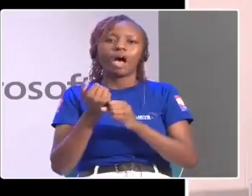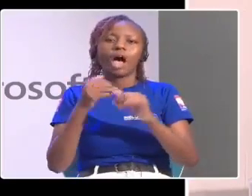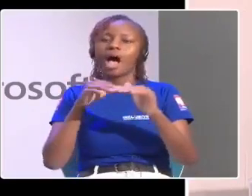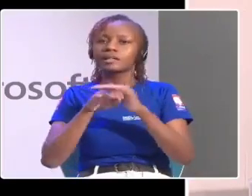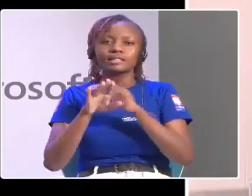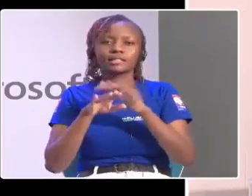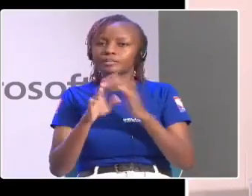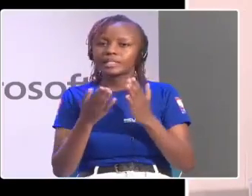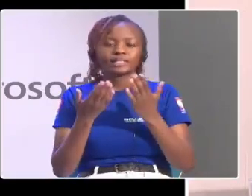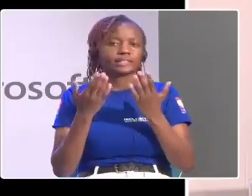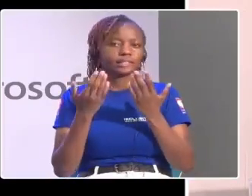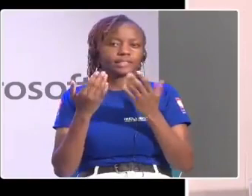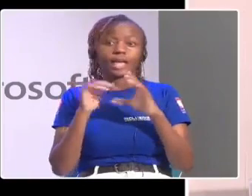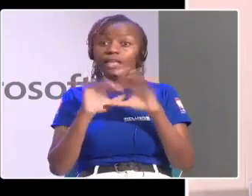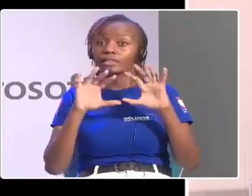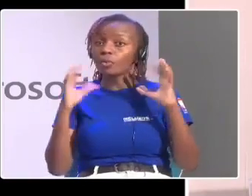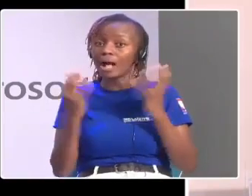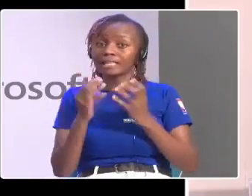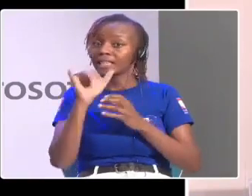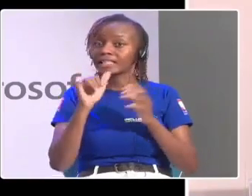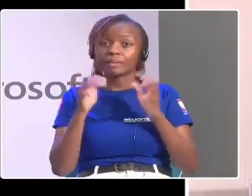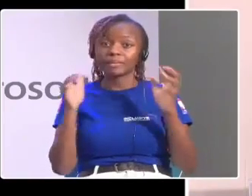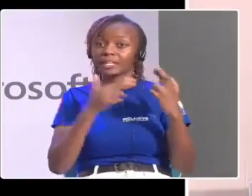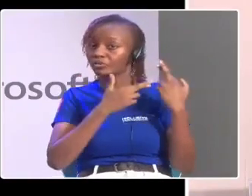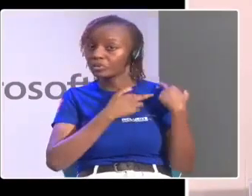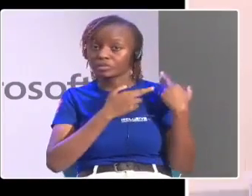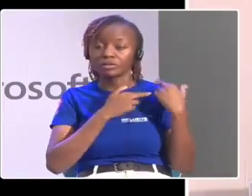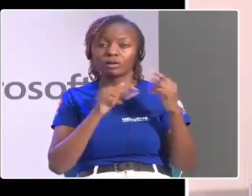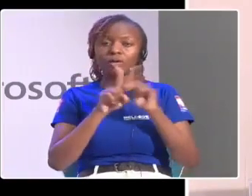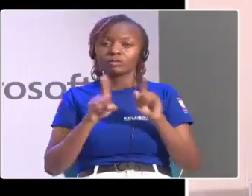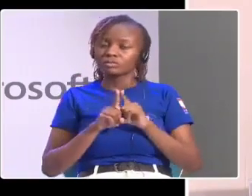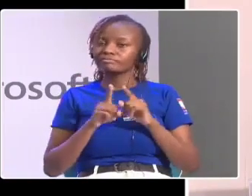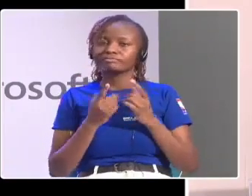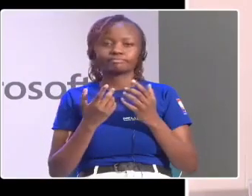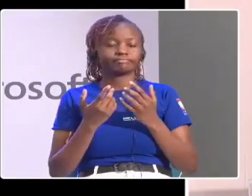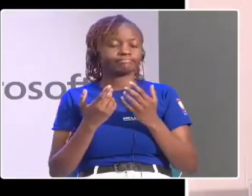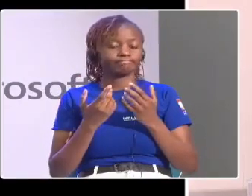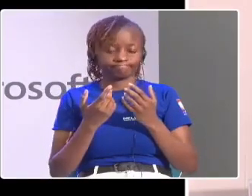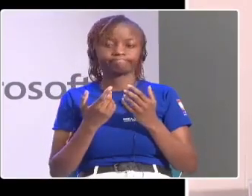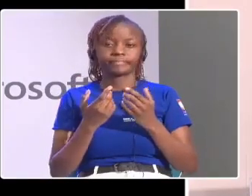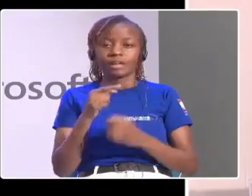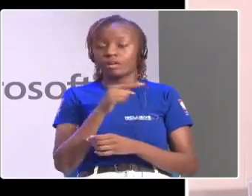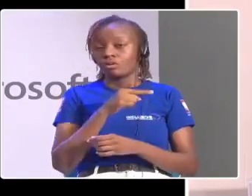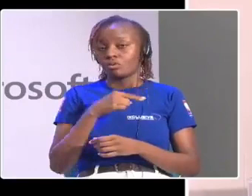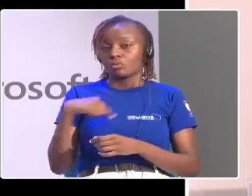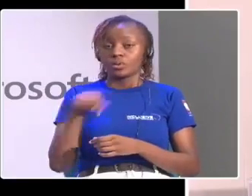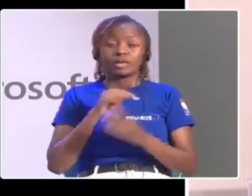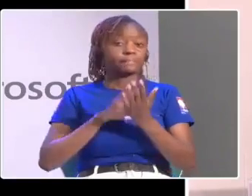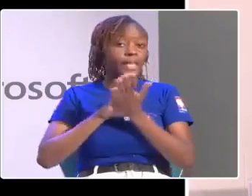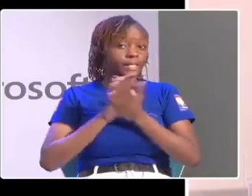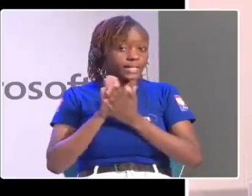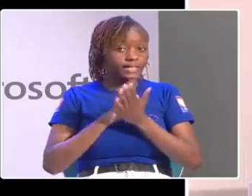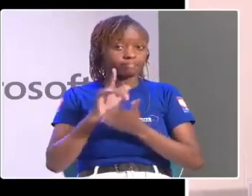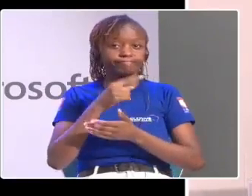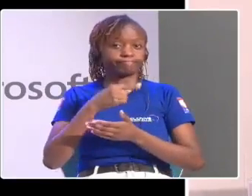like this is such a massive responsibility for us and massive opportunity to get this right. So we're very excited.